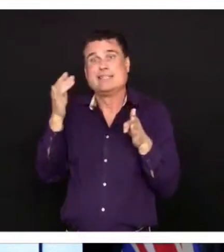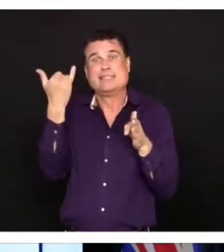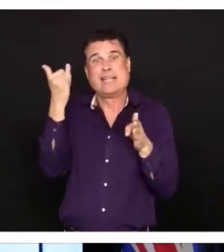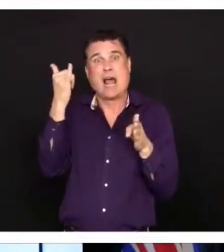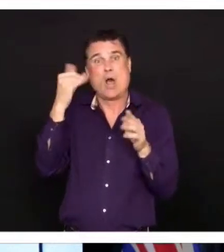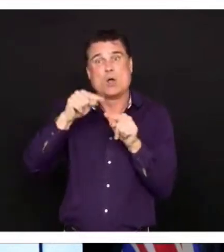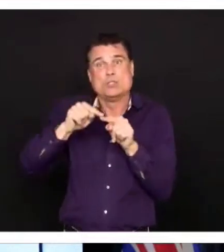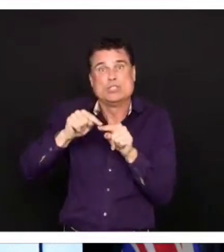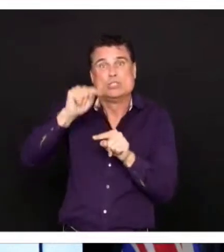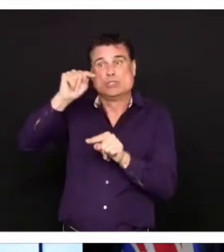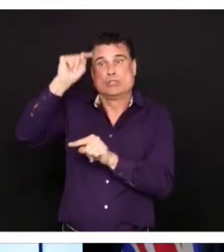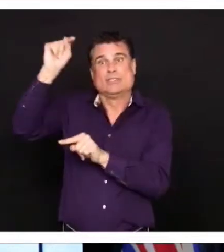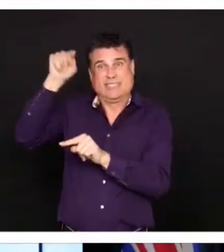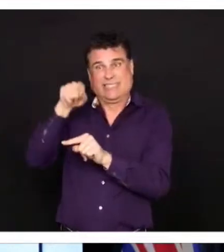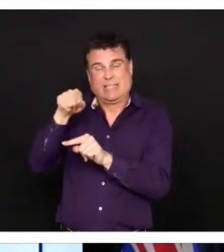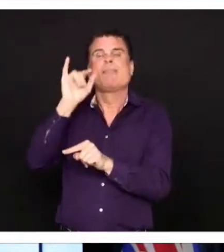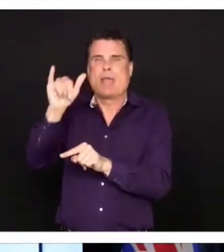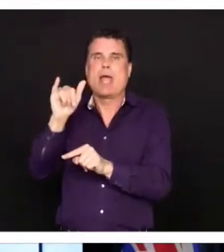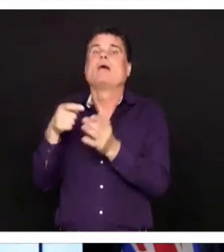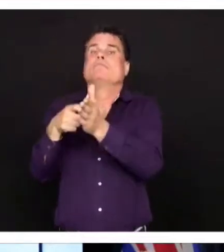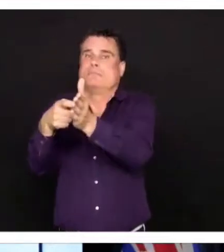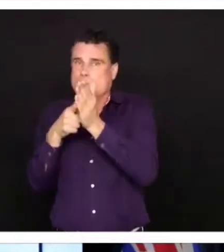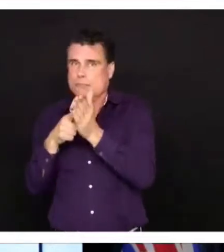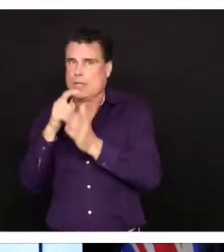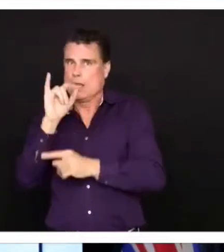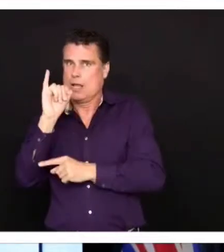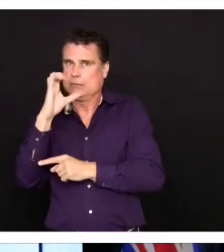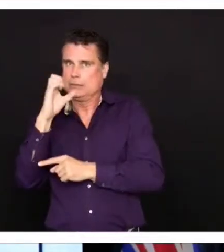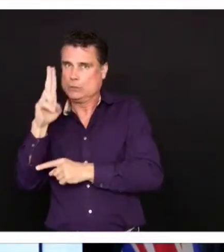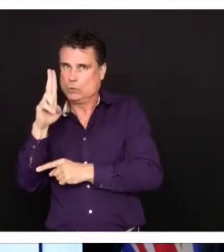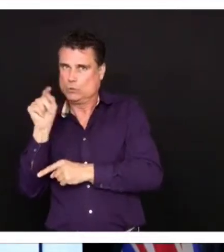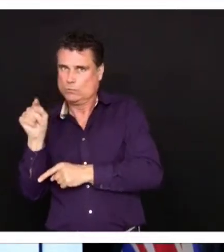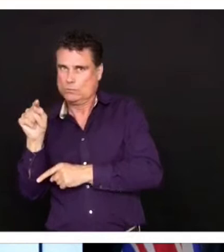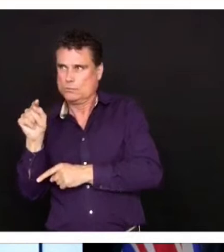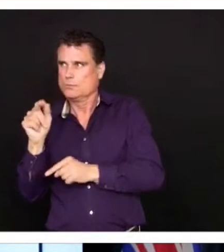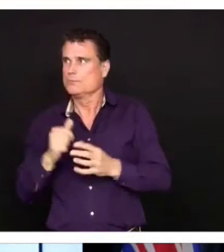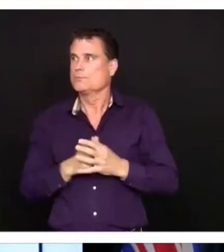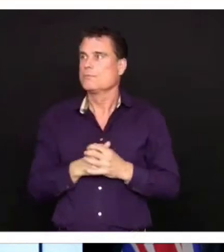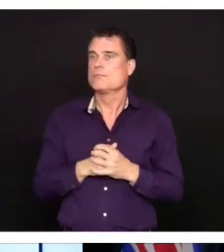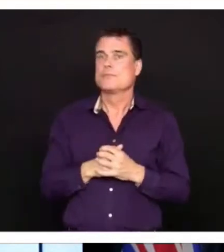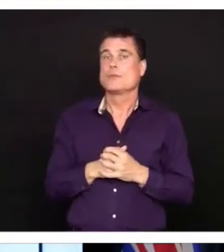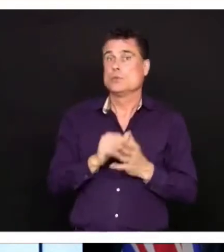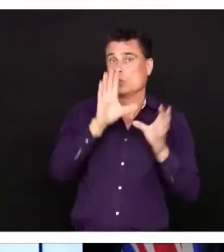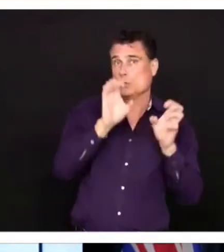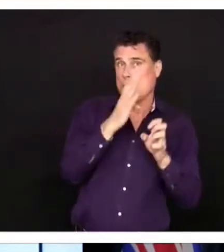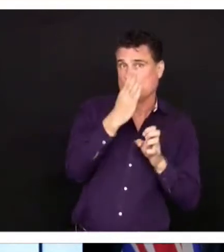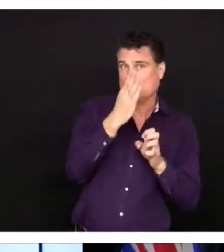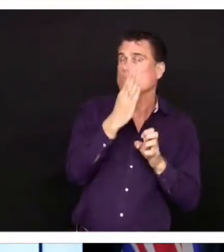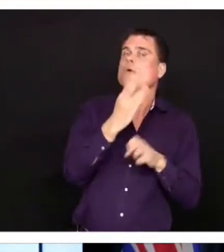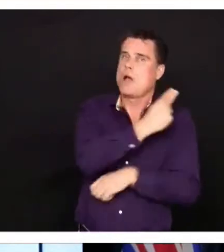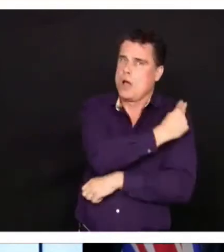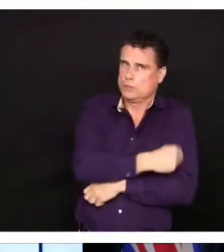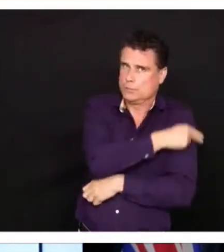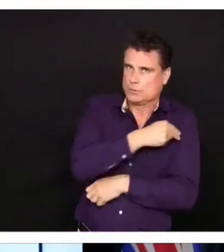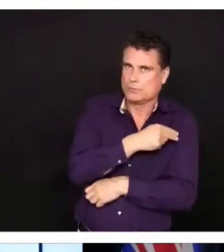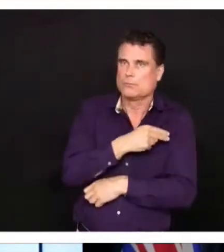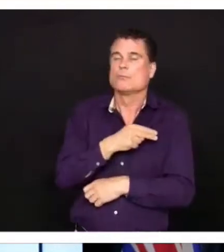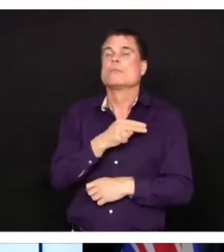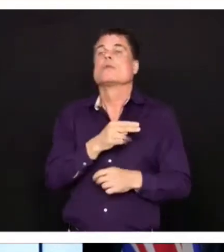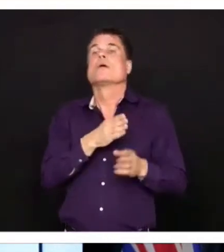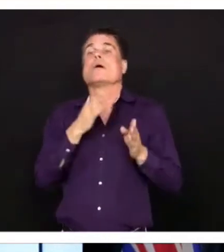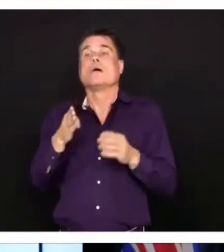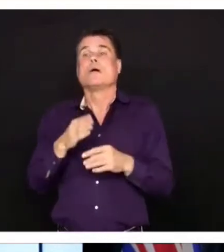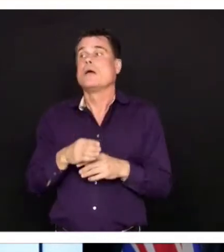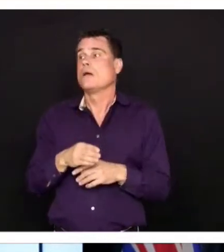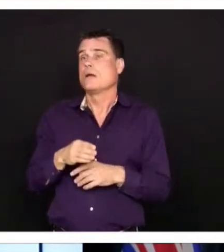age group. And finally, the bars on the far right are the deaths that we've had in BC from COVID-19. And we've